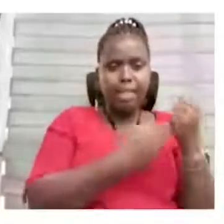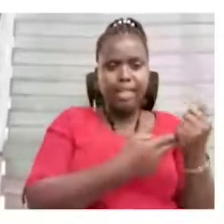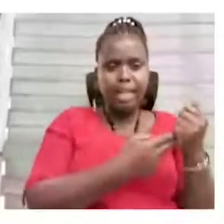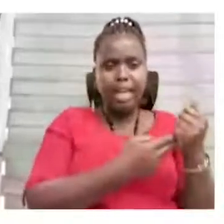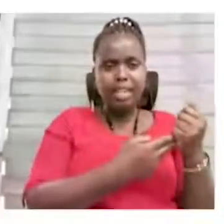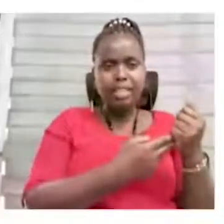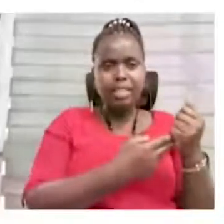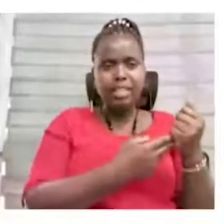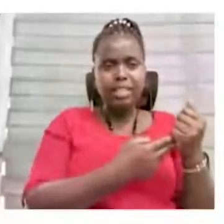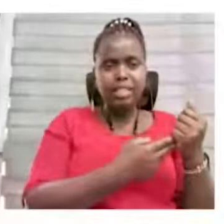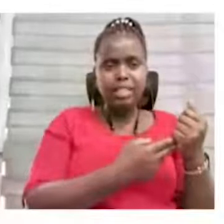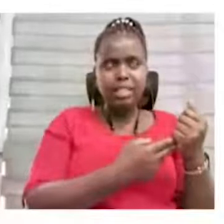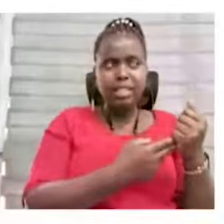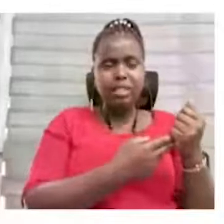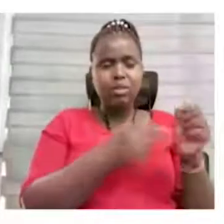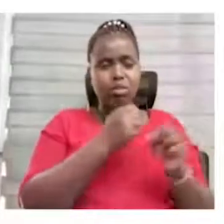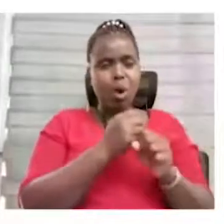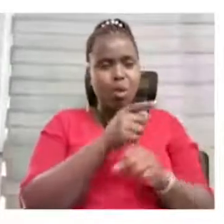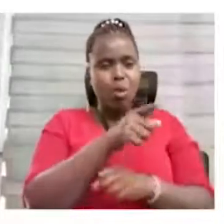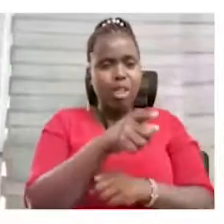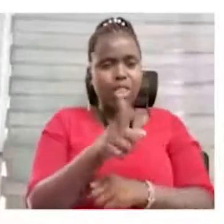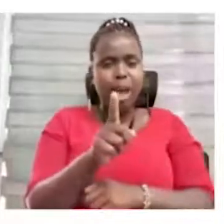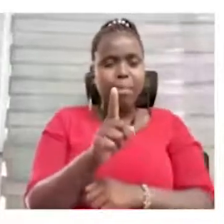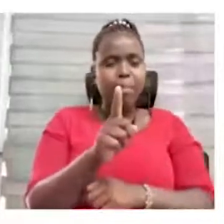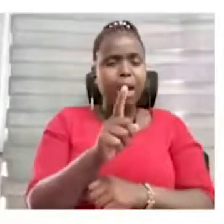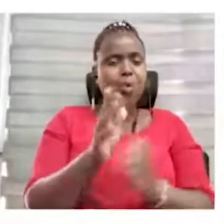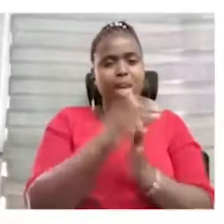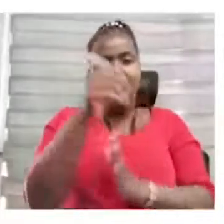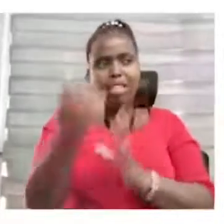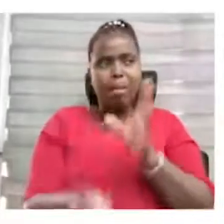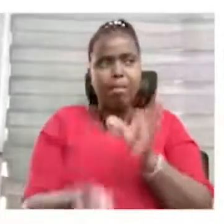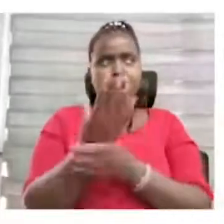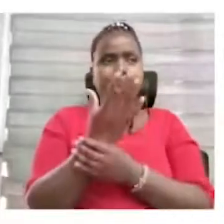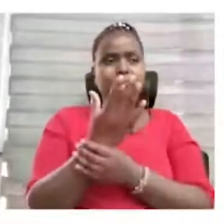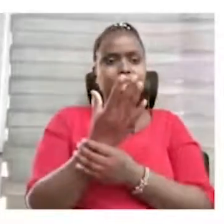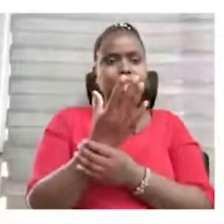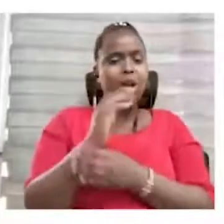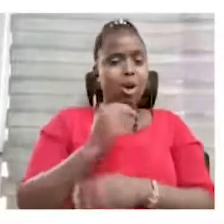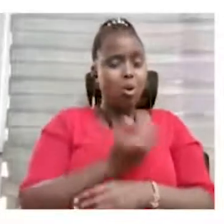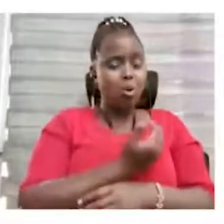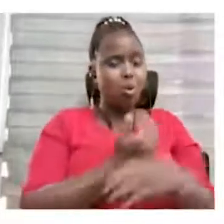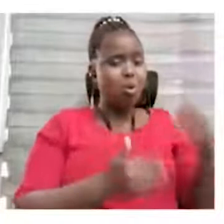ship it with their products and so forth. And when we build, I love what you said about